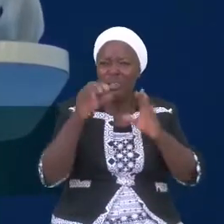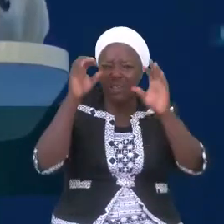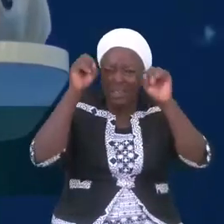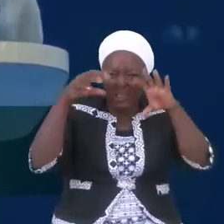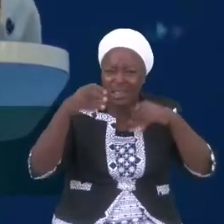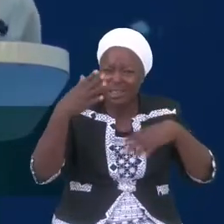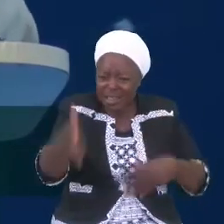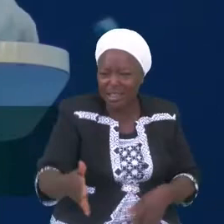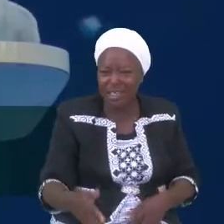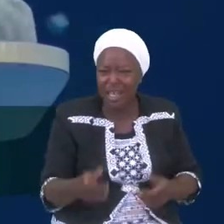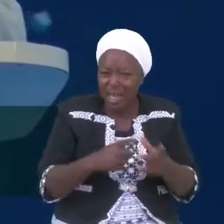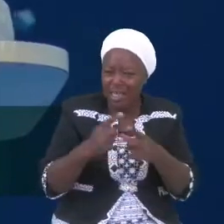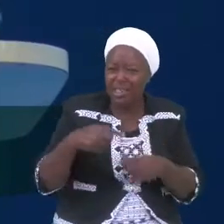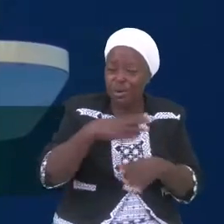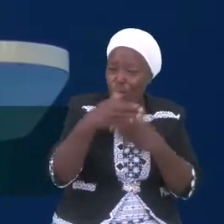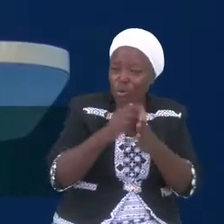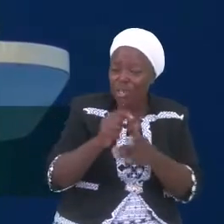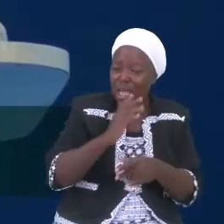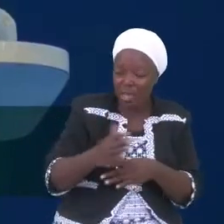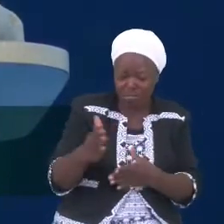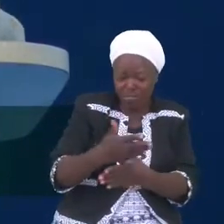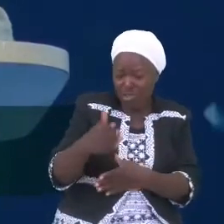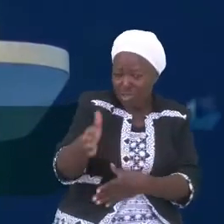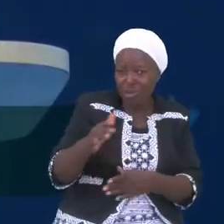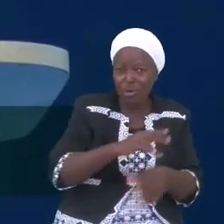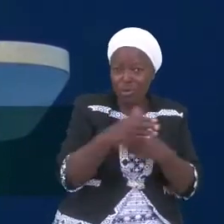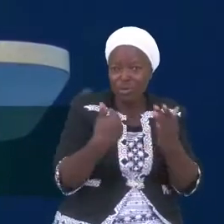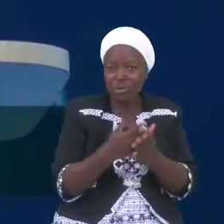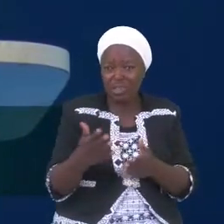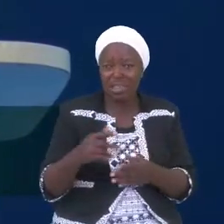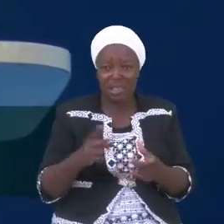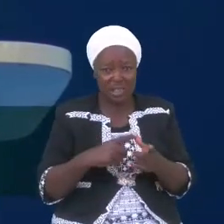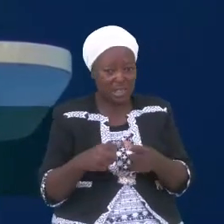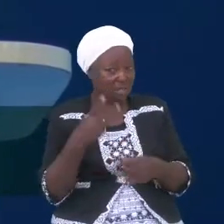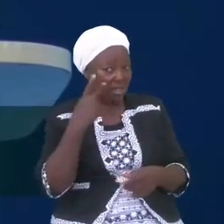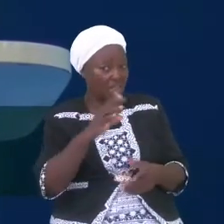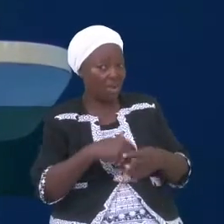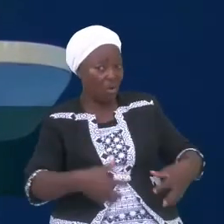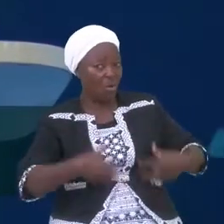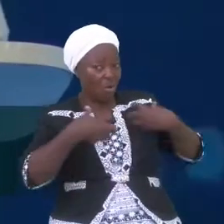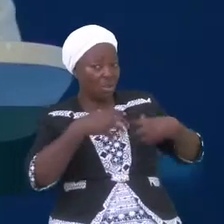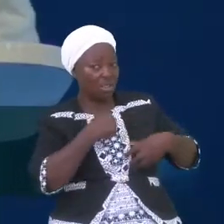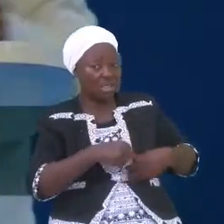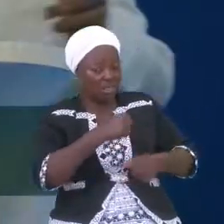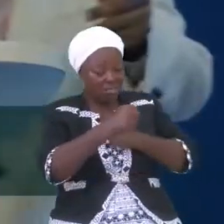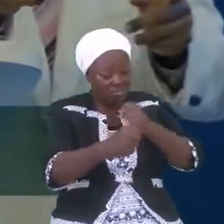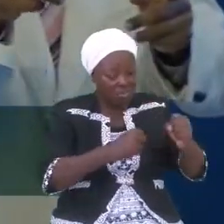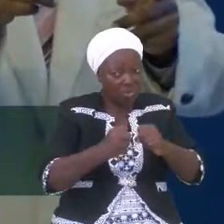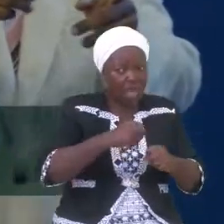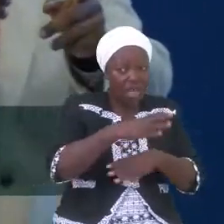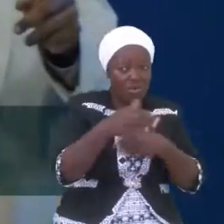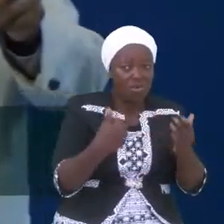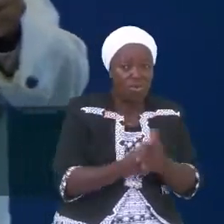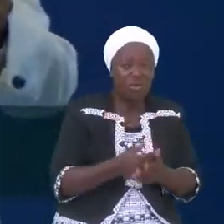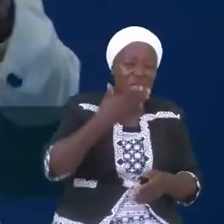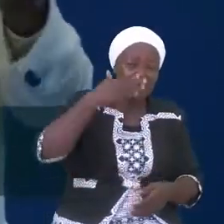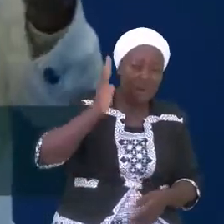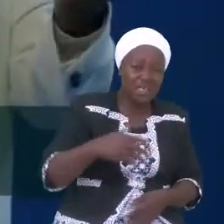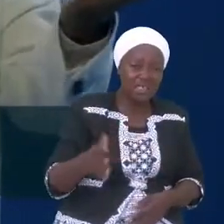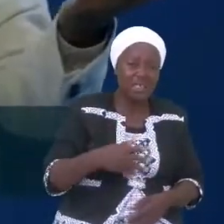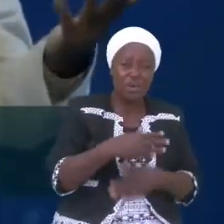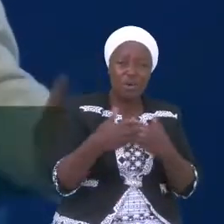the idolatry and the witchcraft and the hatred and the wrath and the strife and the sedition and the